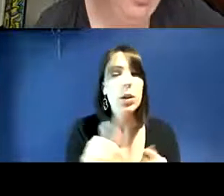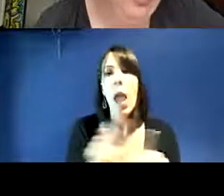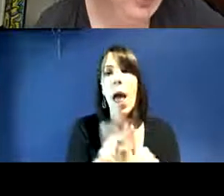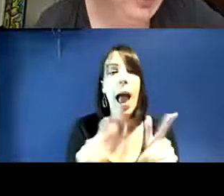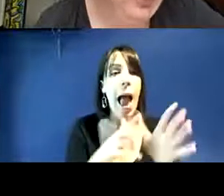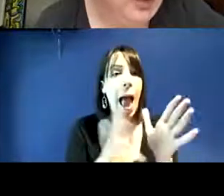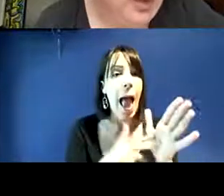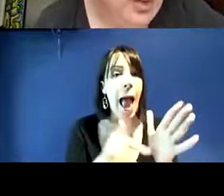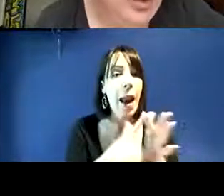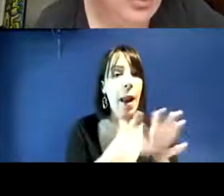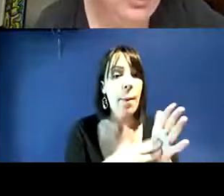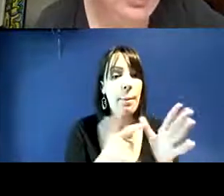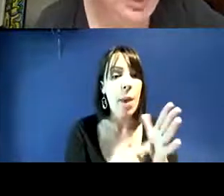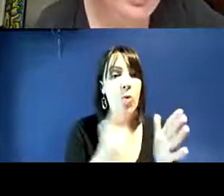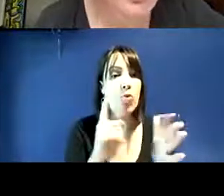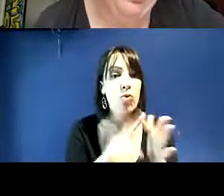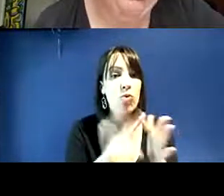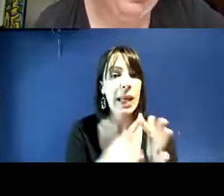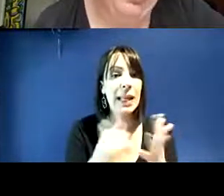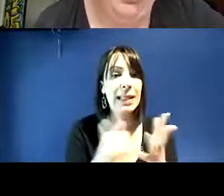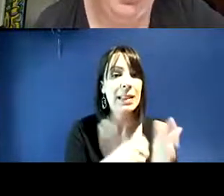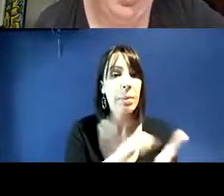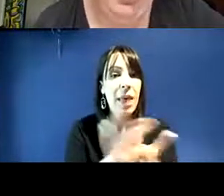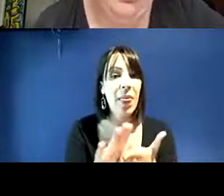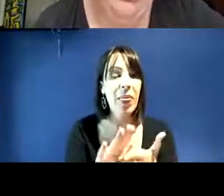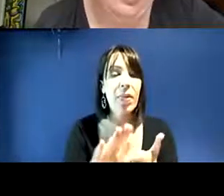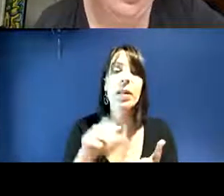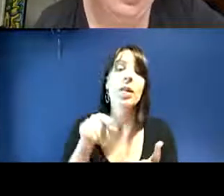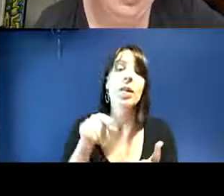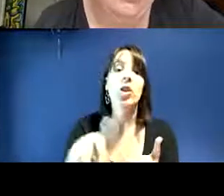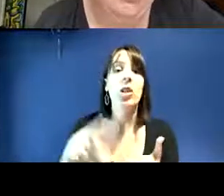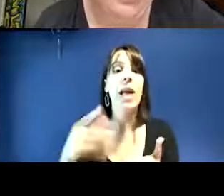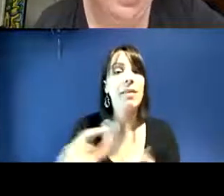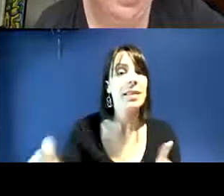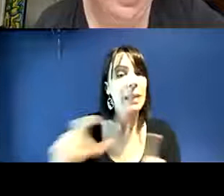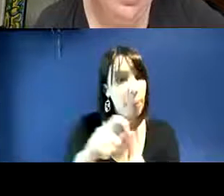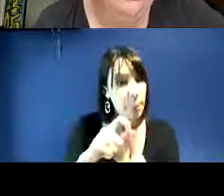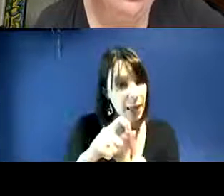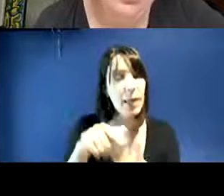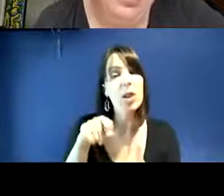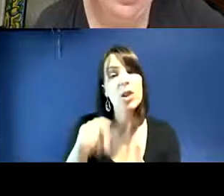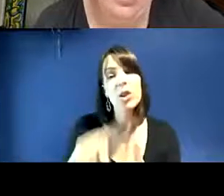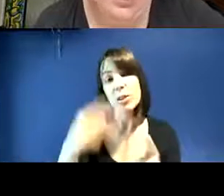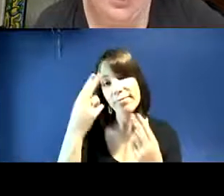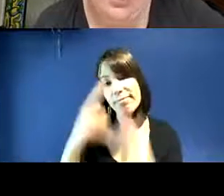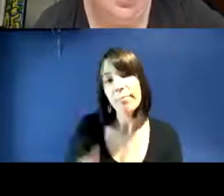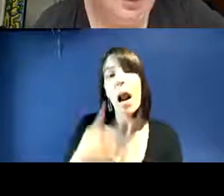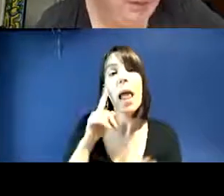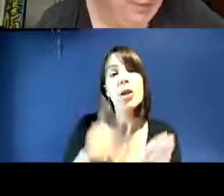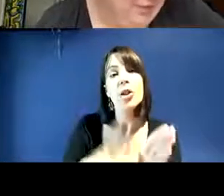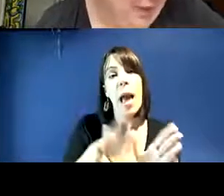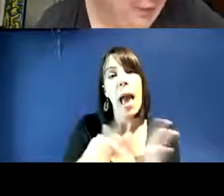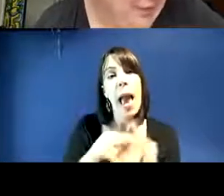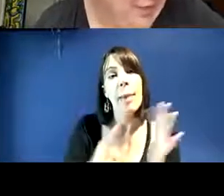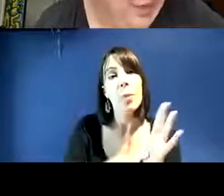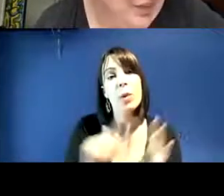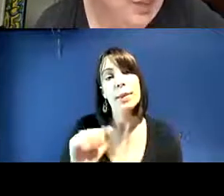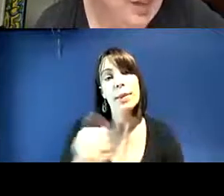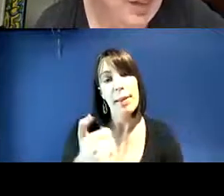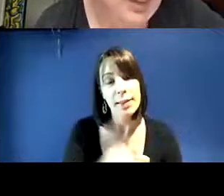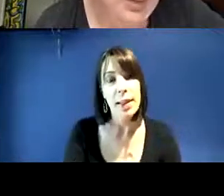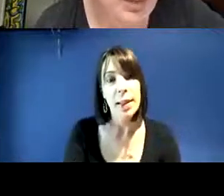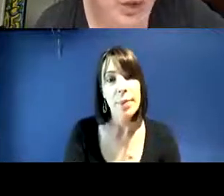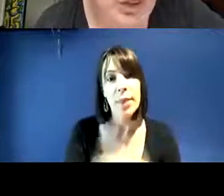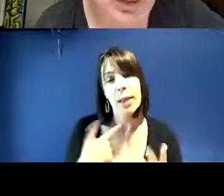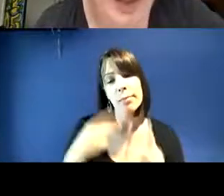with cerebral palsy who died on April 6th of last year. Investigations into her death have found that she